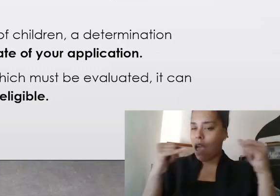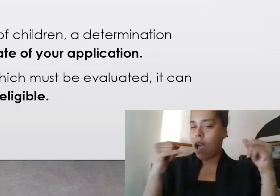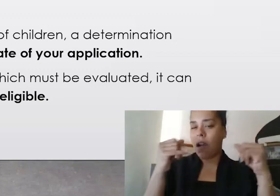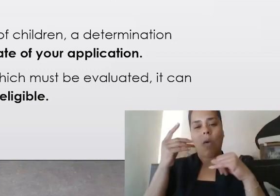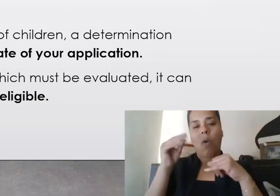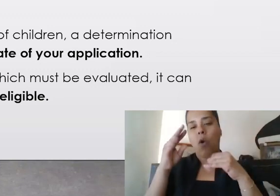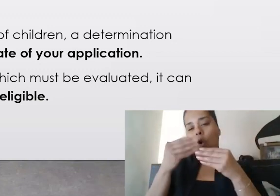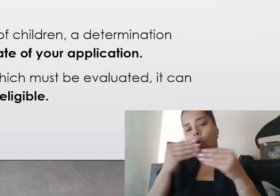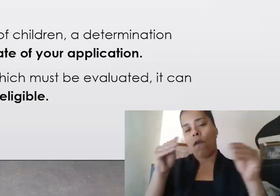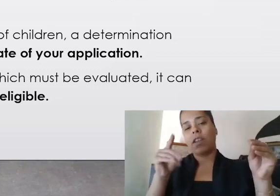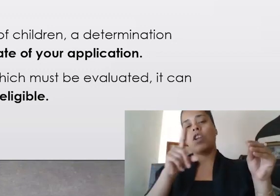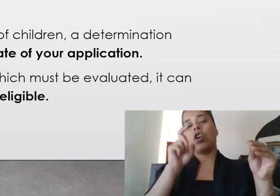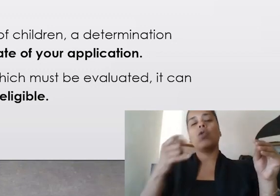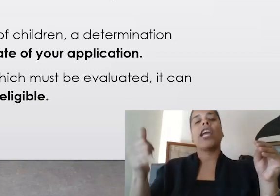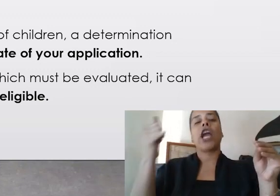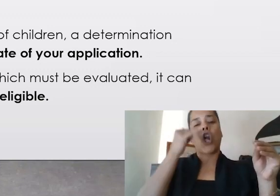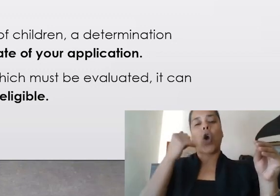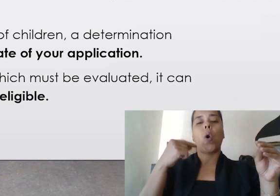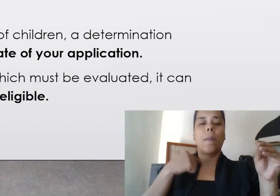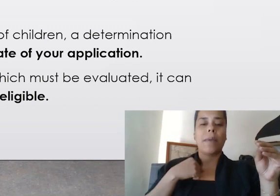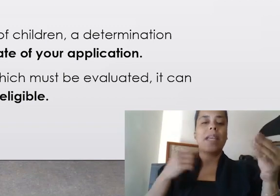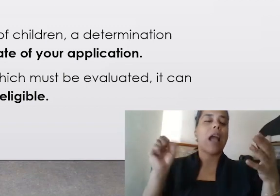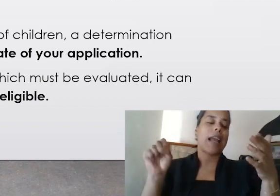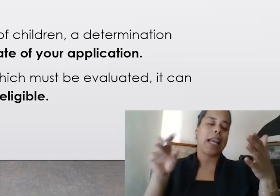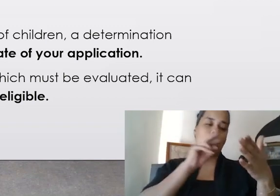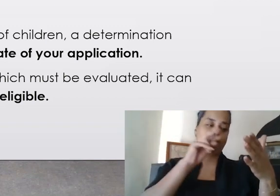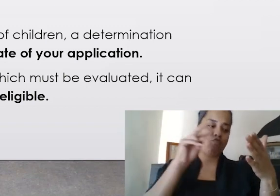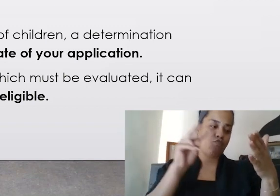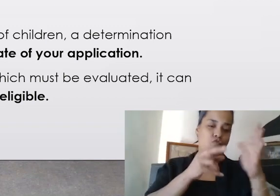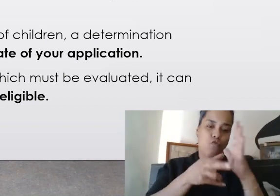call me and we can go over the letter and